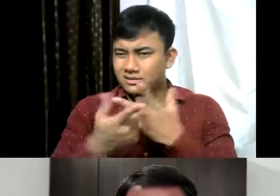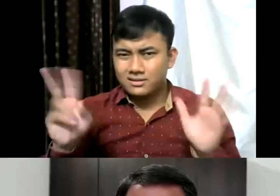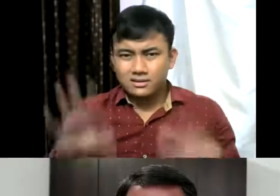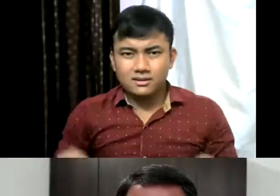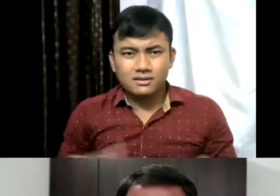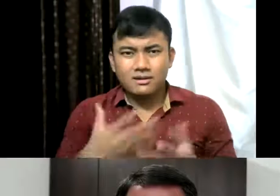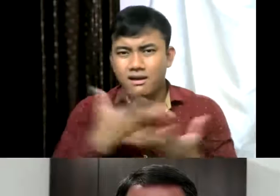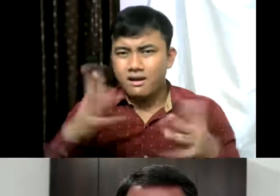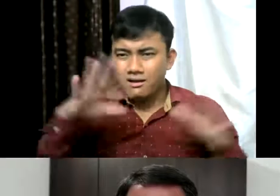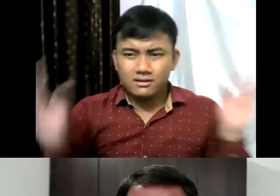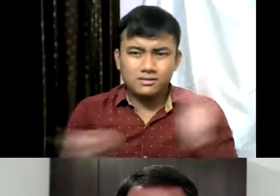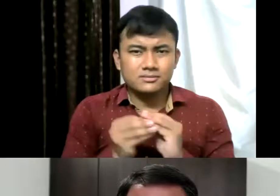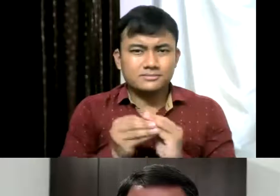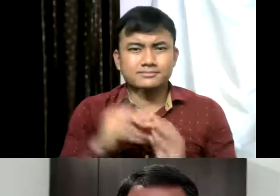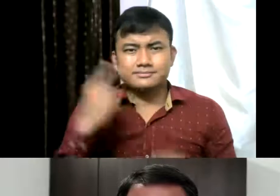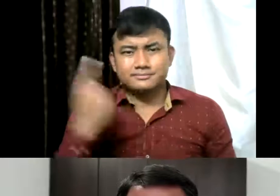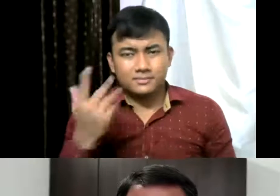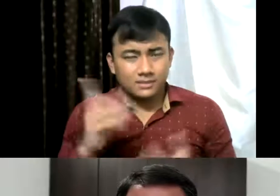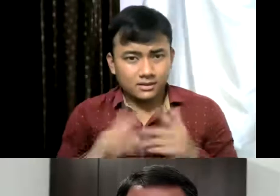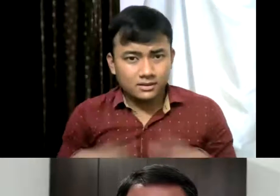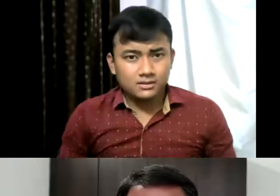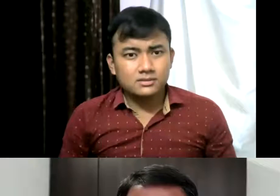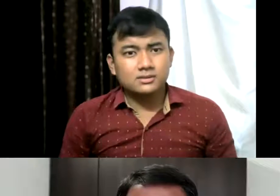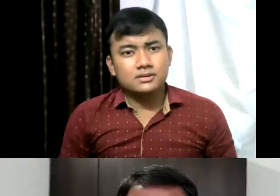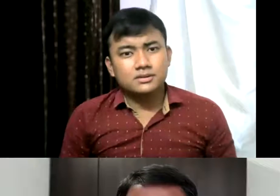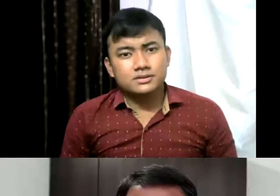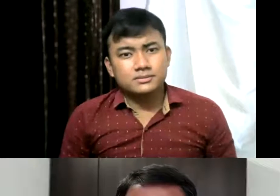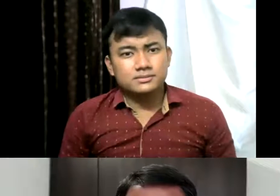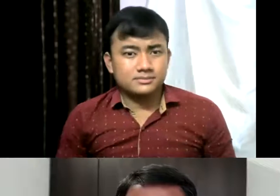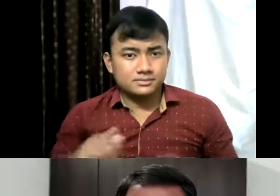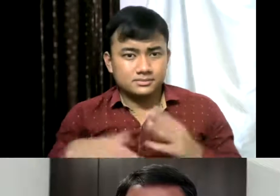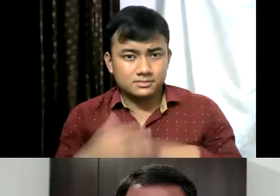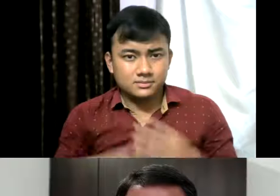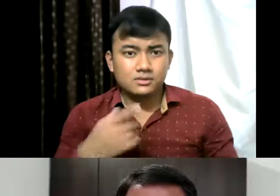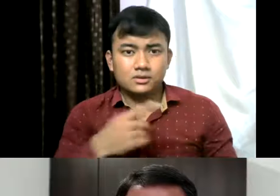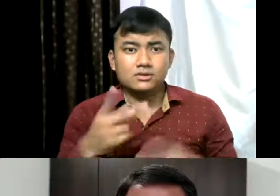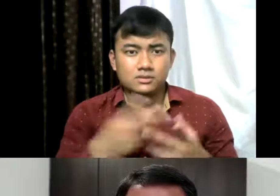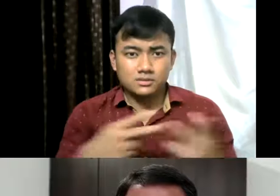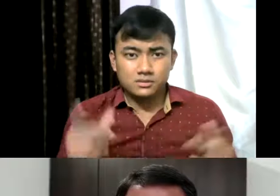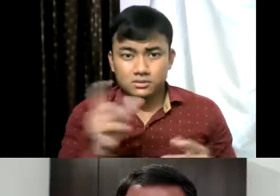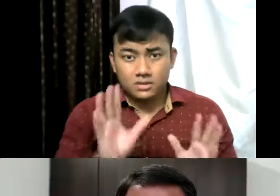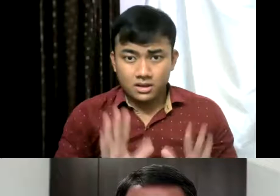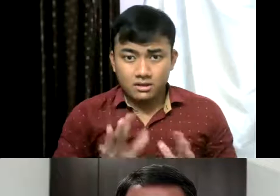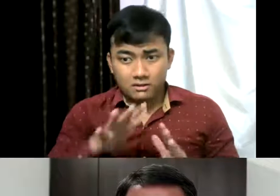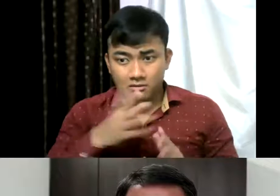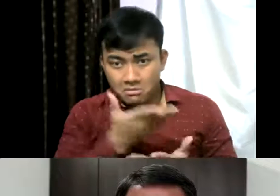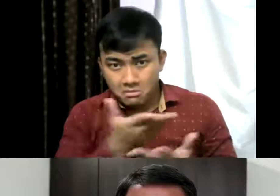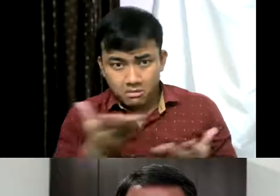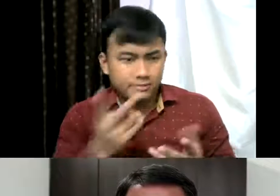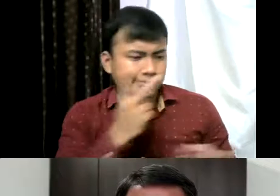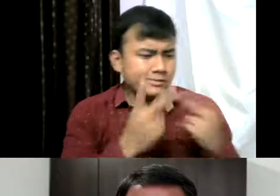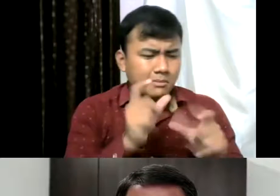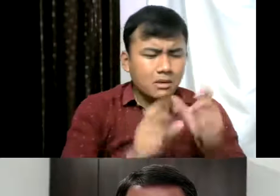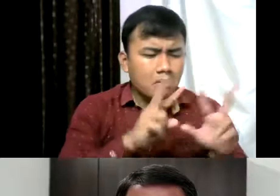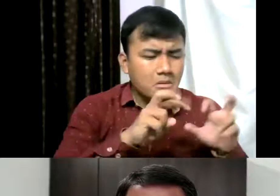this are assumed through your dark skin. No? And when you're using only this as a basis to connect with others and form intimacies,